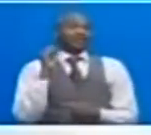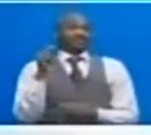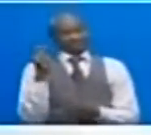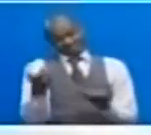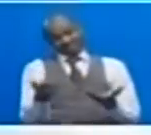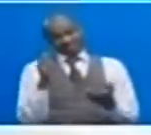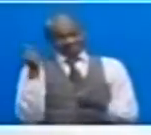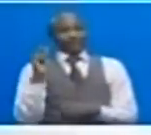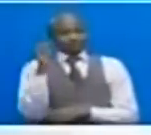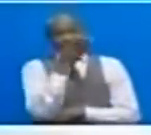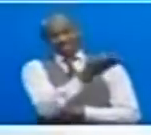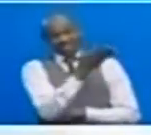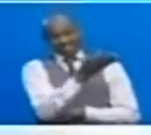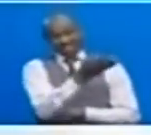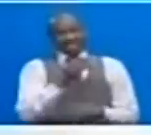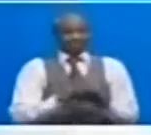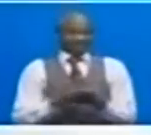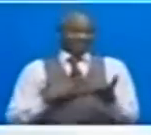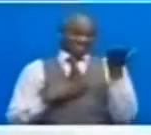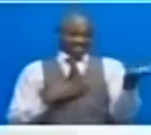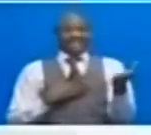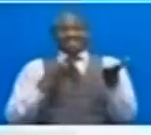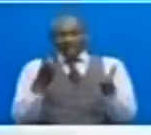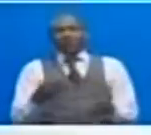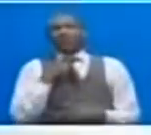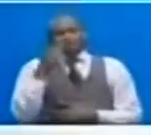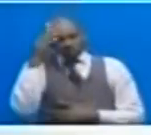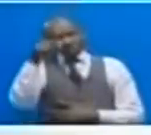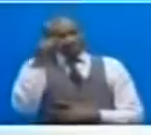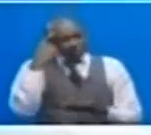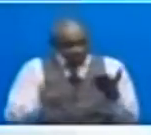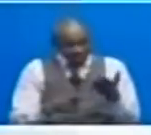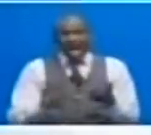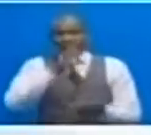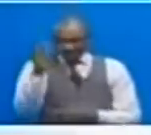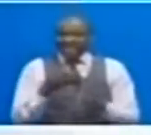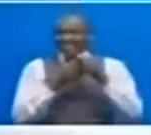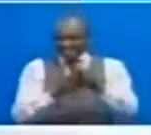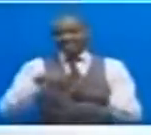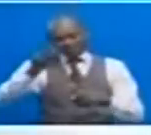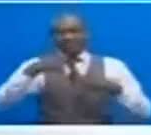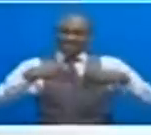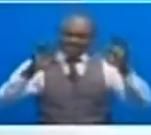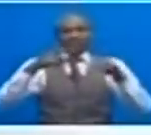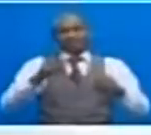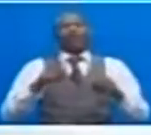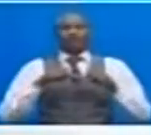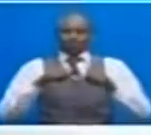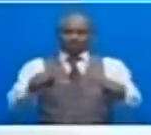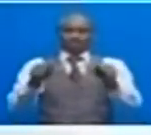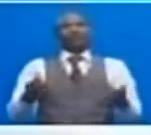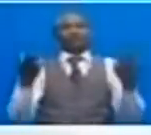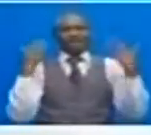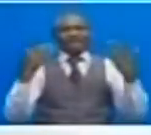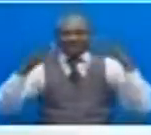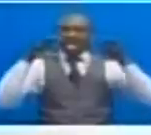Kenyatta is currently on a visit there. So let us know what you think. Should African leaders be allowed to rule for life? You can tweet us at